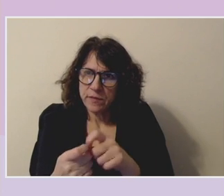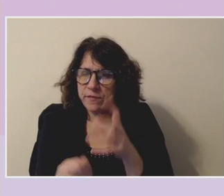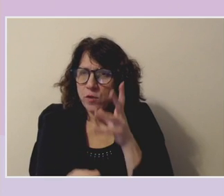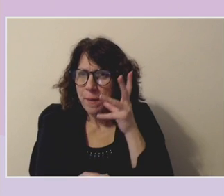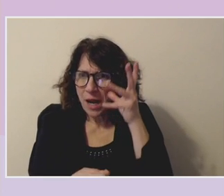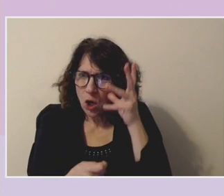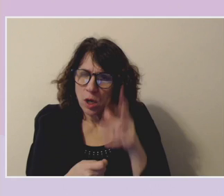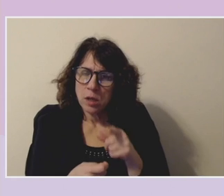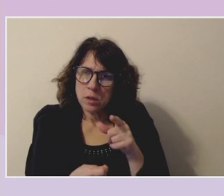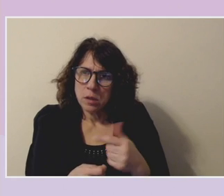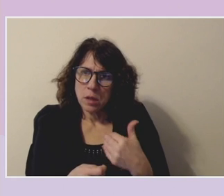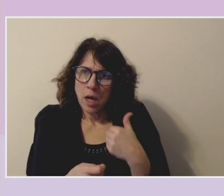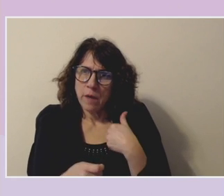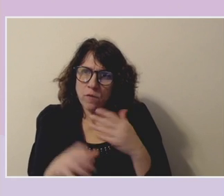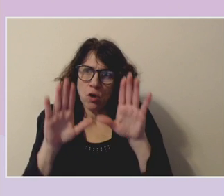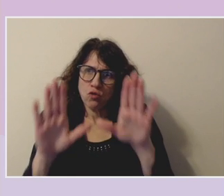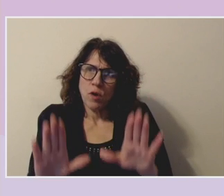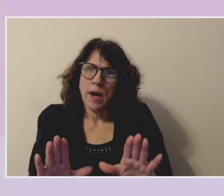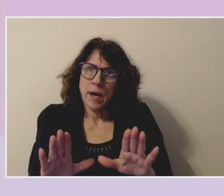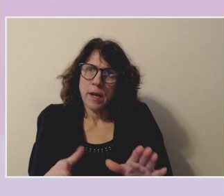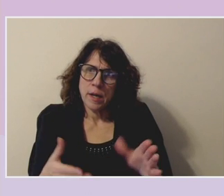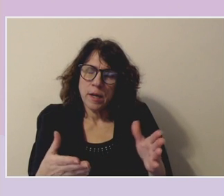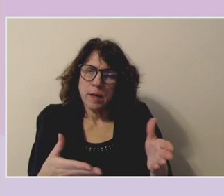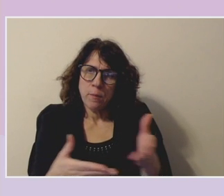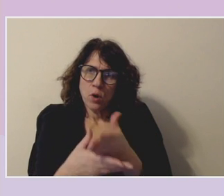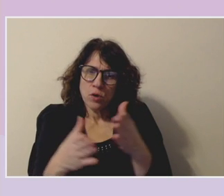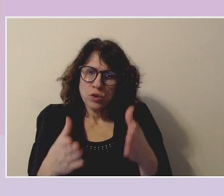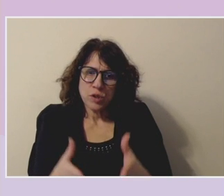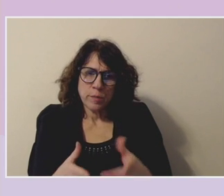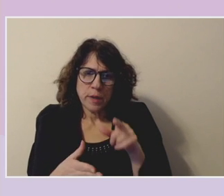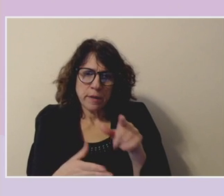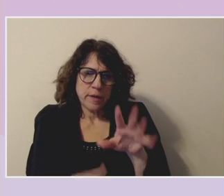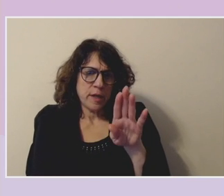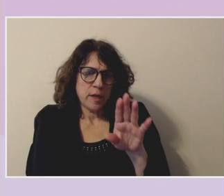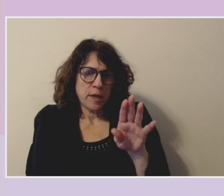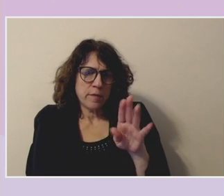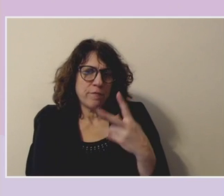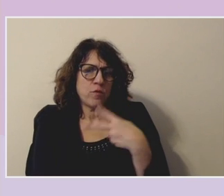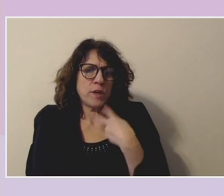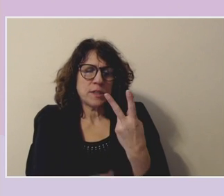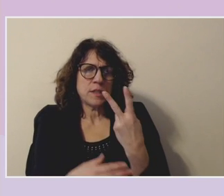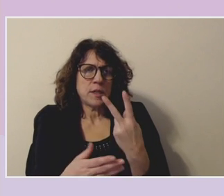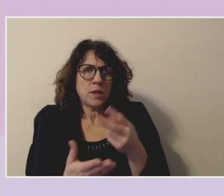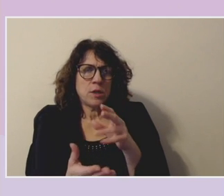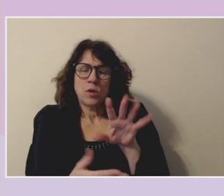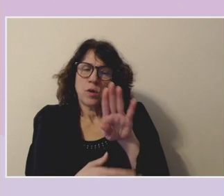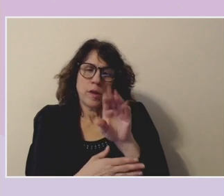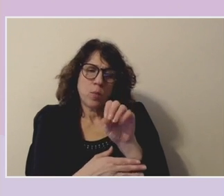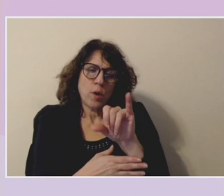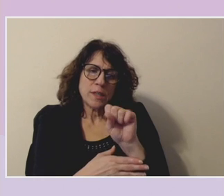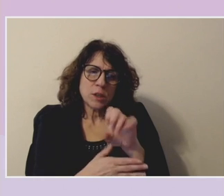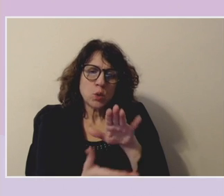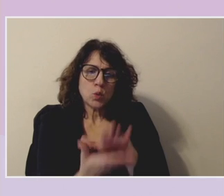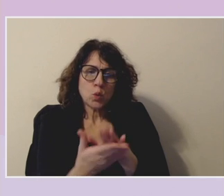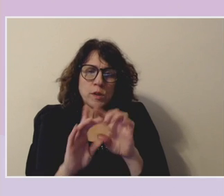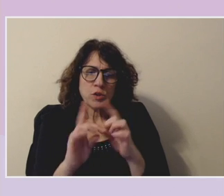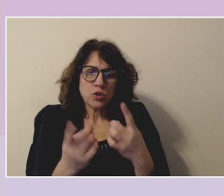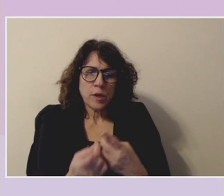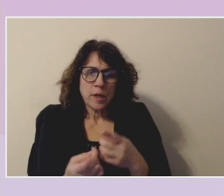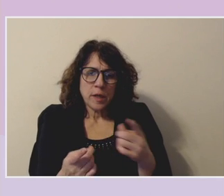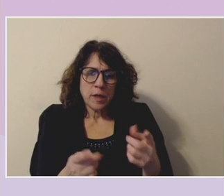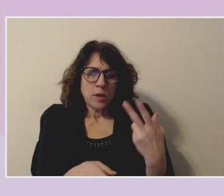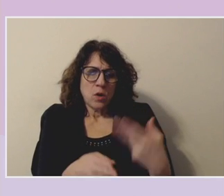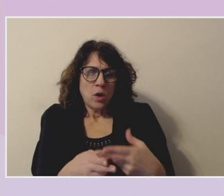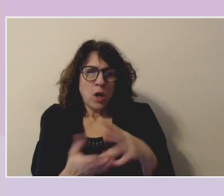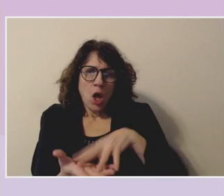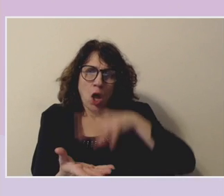have a great partnership in the Boise School District with it's called Learning Lab, and they teach English classes to many of our